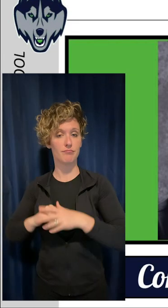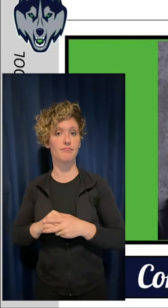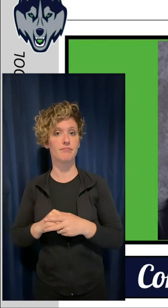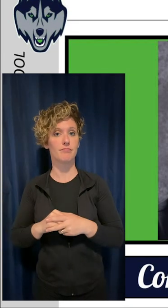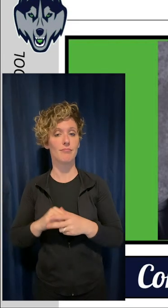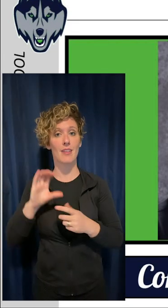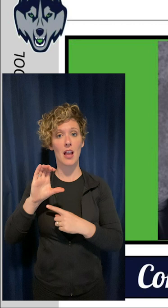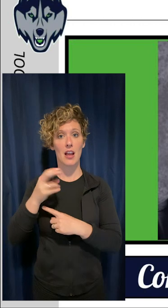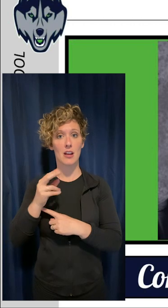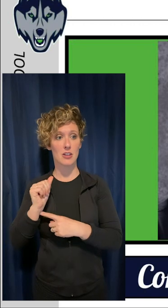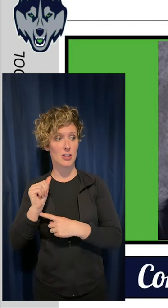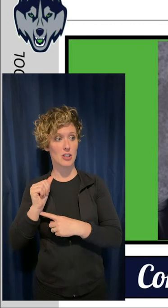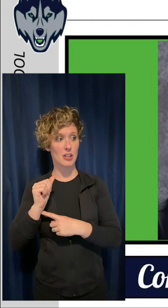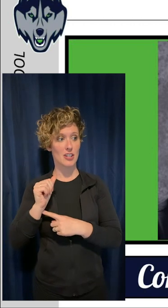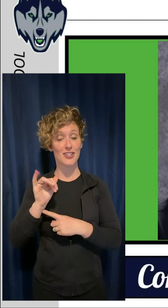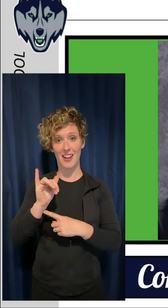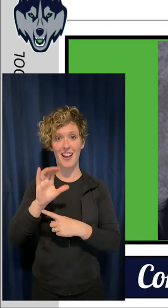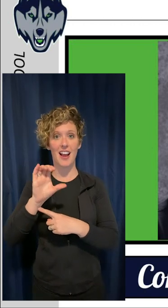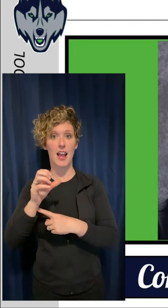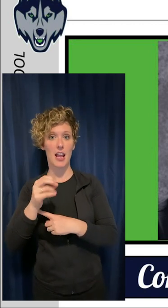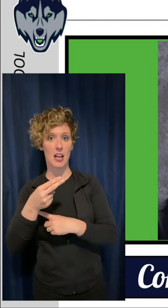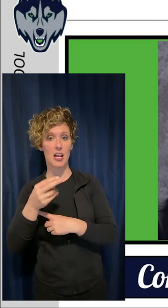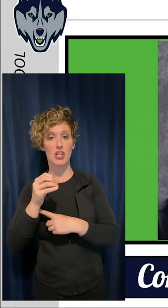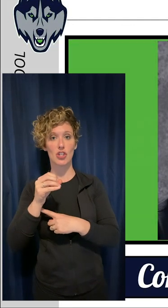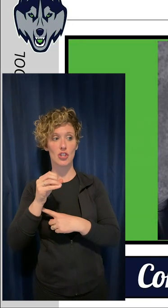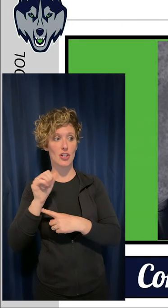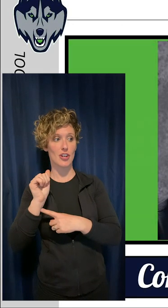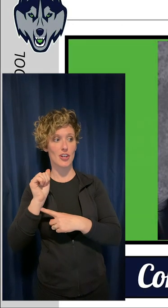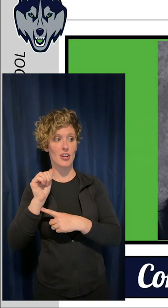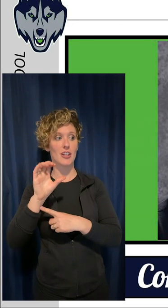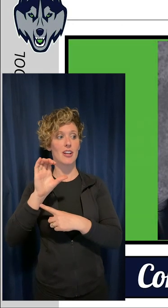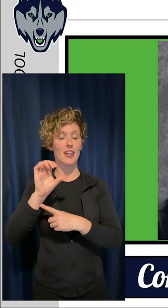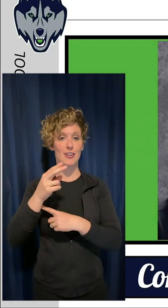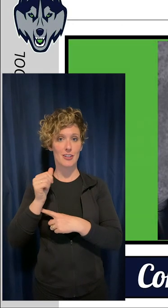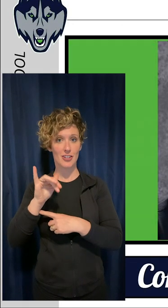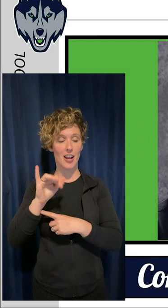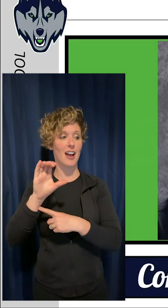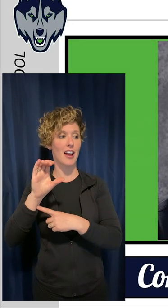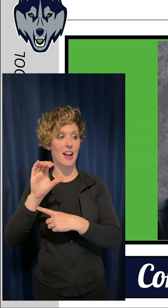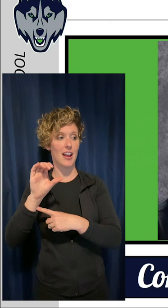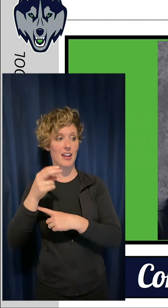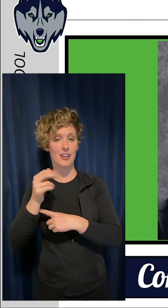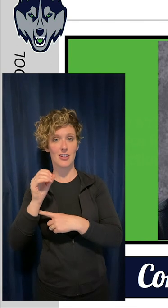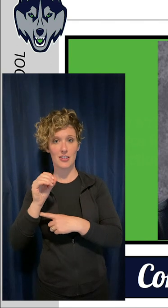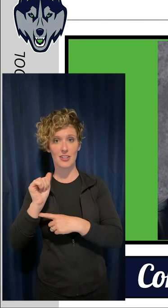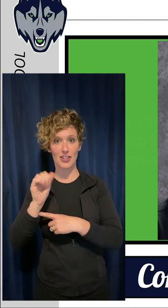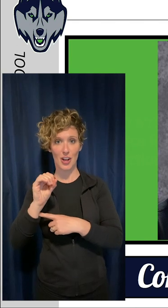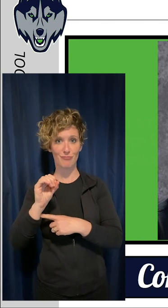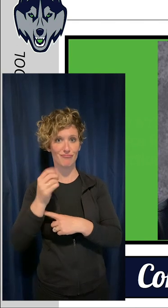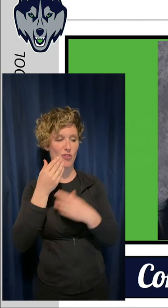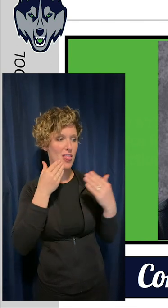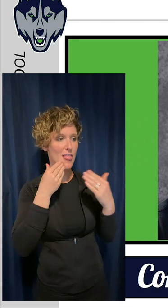Chai Chow would like to thank his friends for helping him through the journey, his teachers for giving him wisdom, and his parents